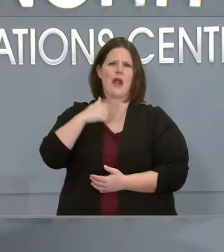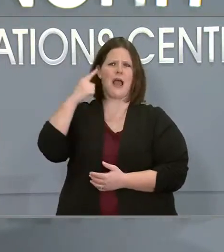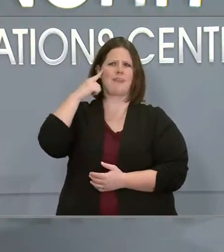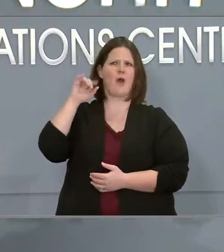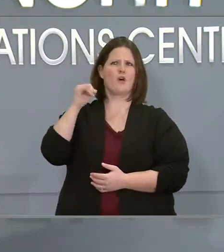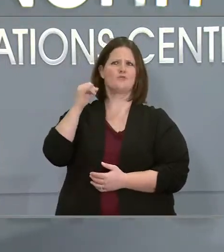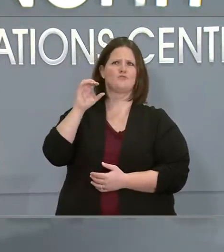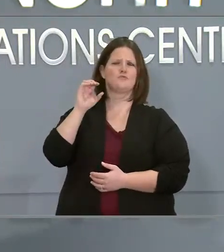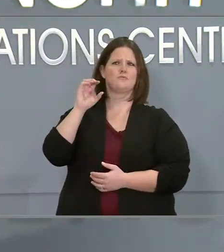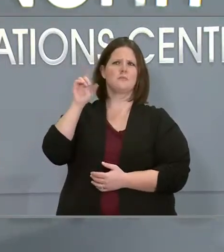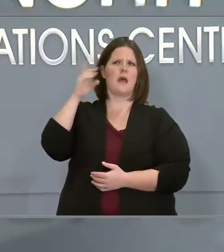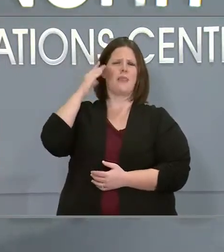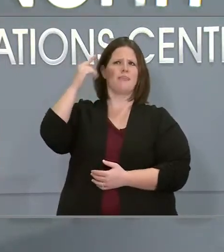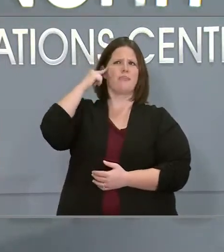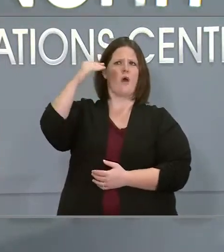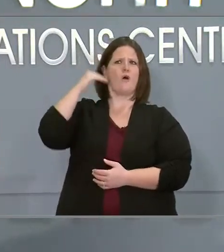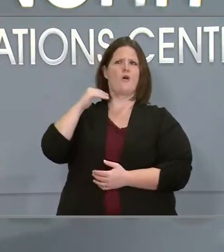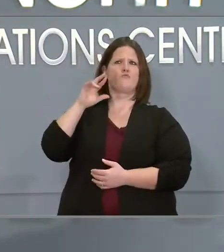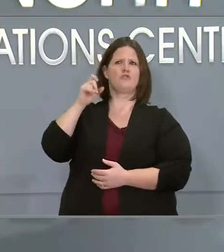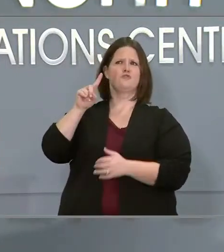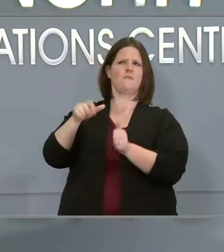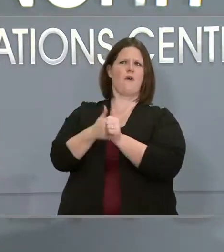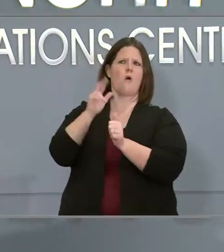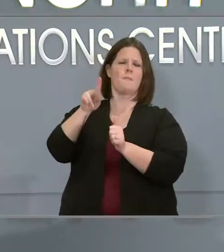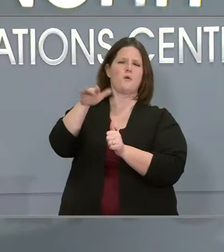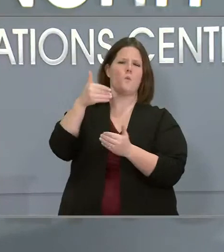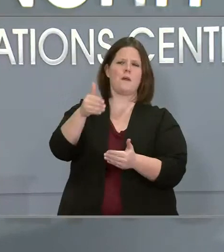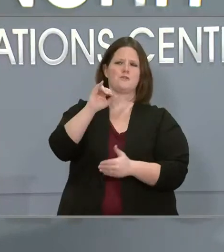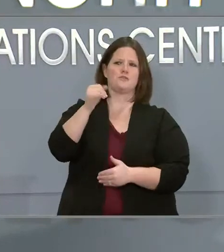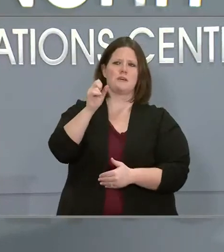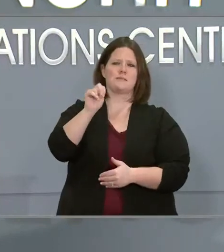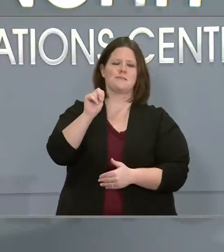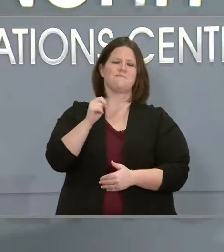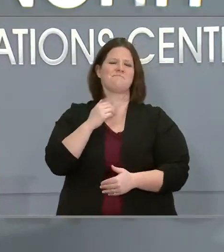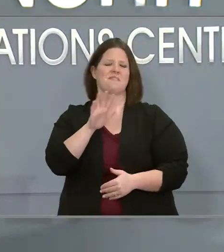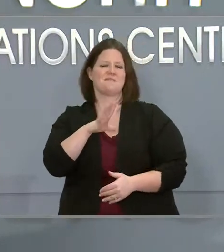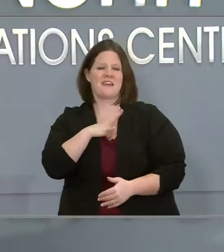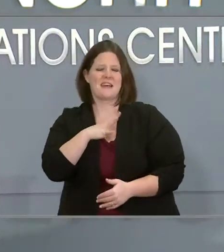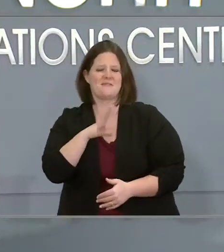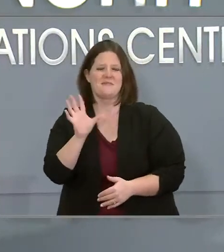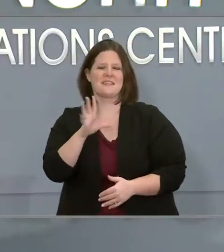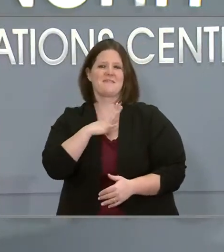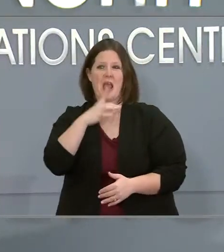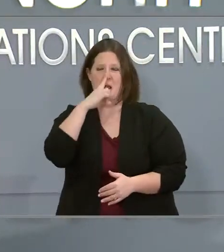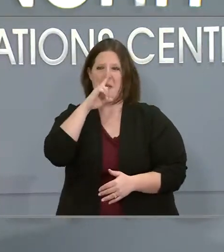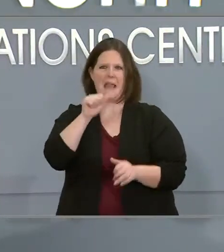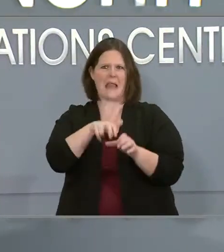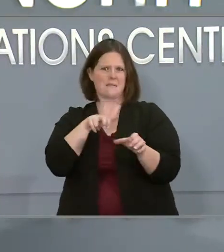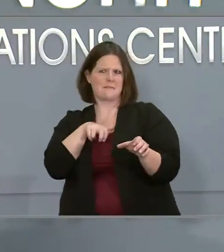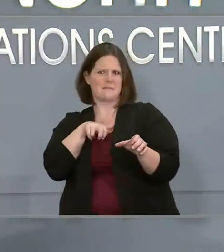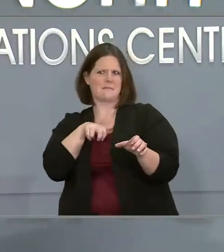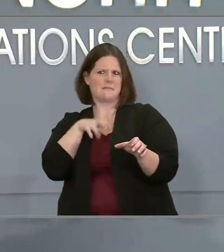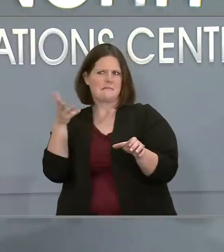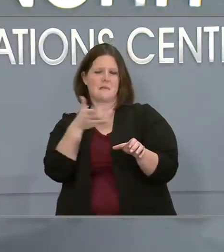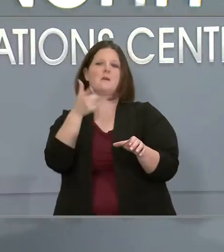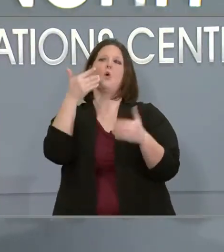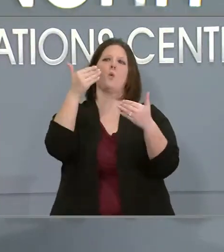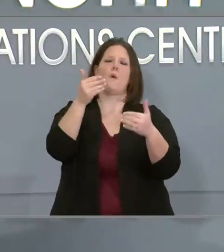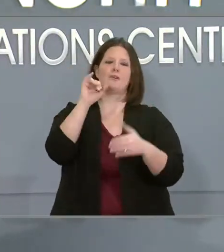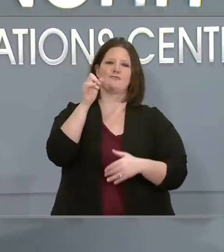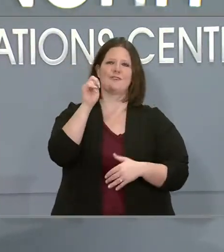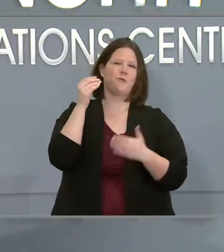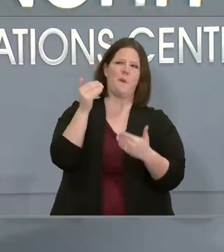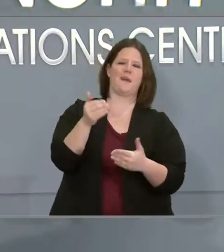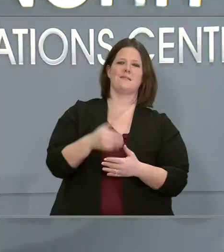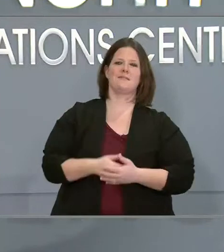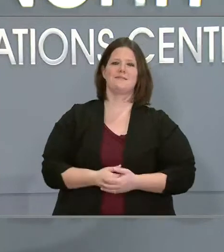Richard had a follow-up, but go ahead, Jason. Yeah, no worries. I don't mind cutting back to Richard later. No, go ahead,